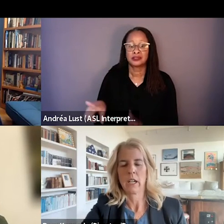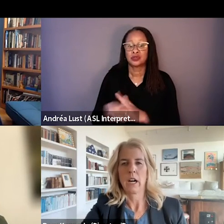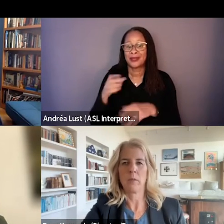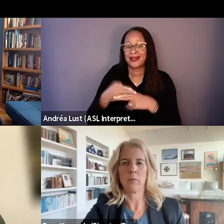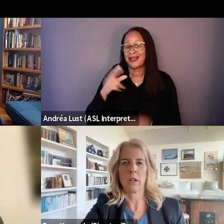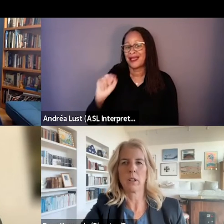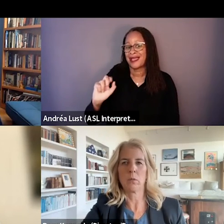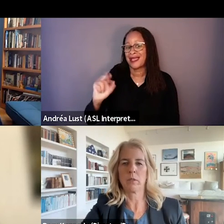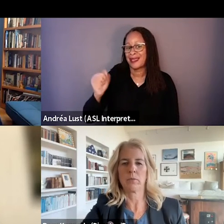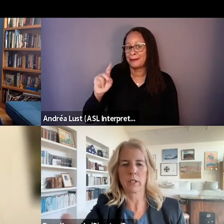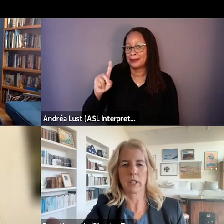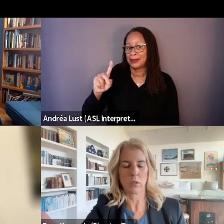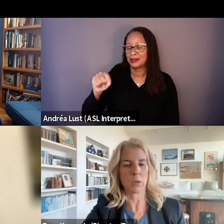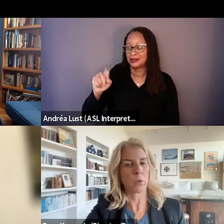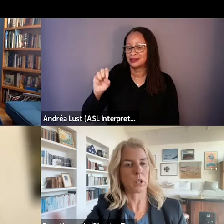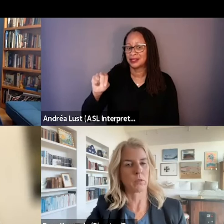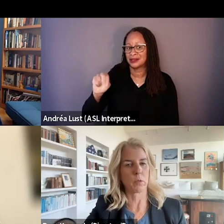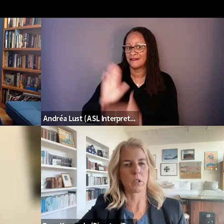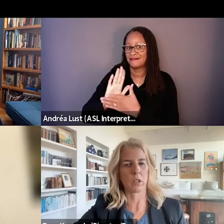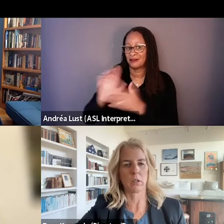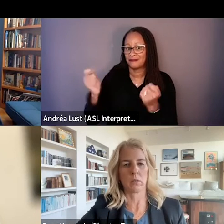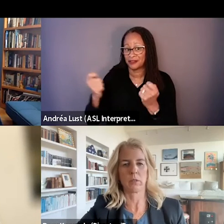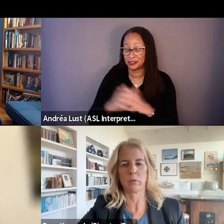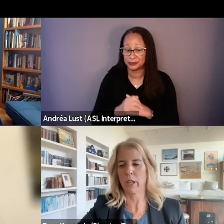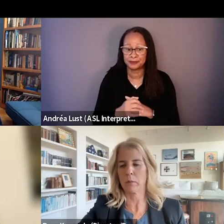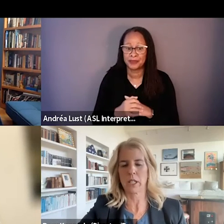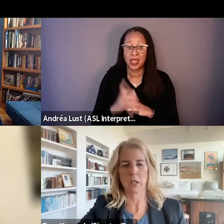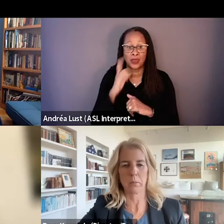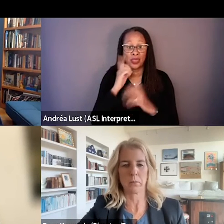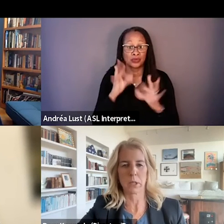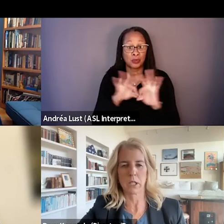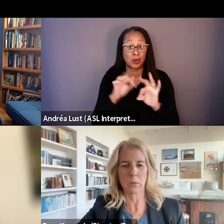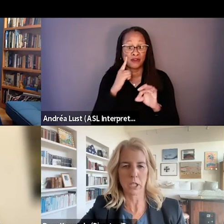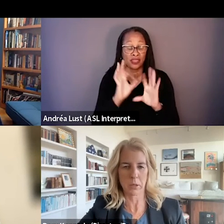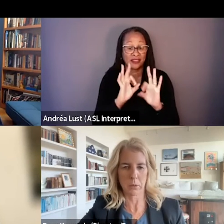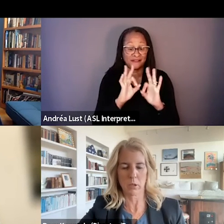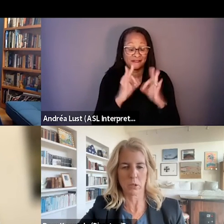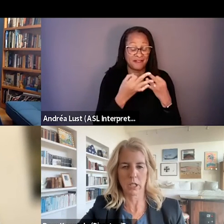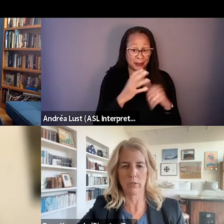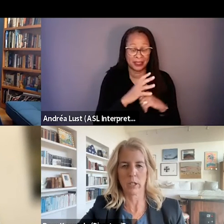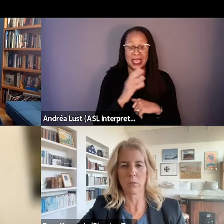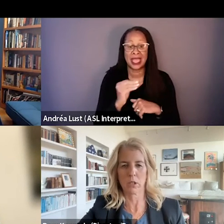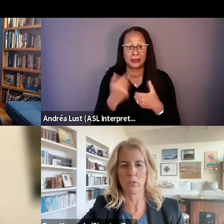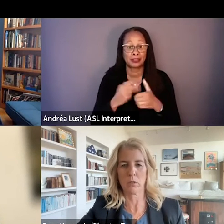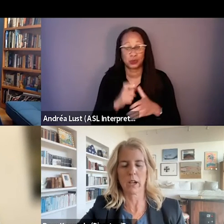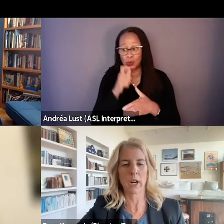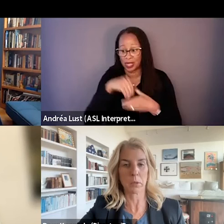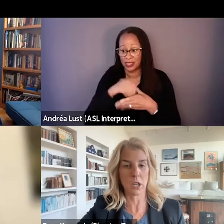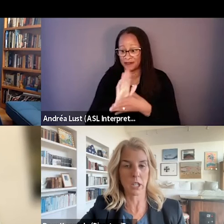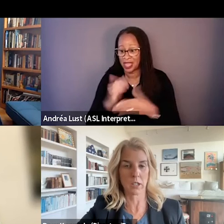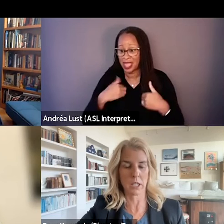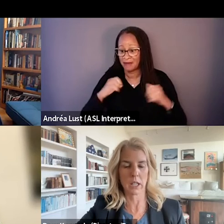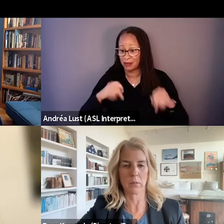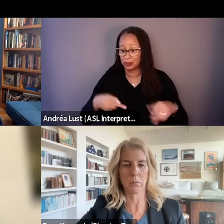Festival. And we felt that it was important for the families and the participants, the people who were in the film, to have